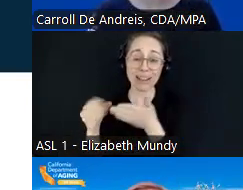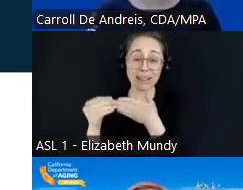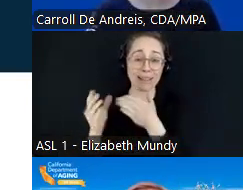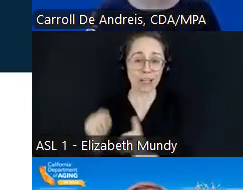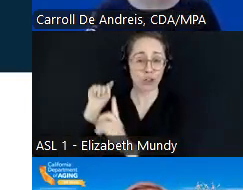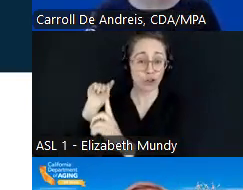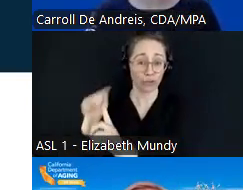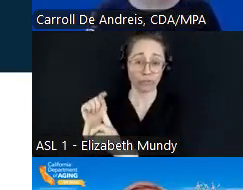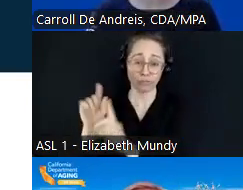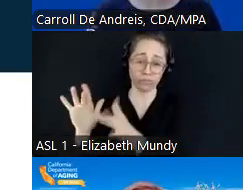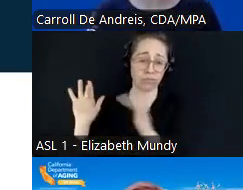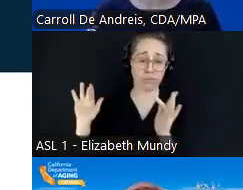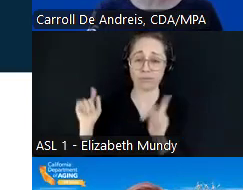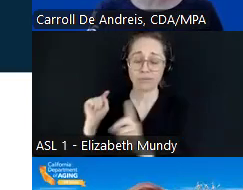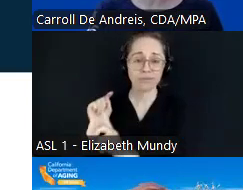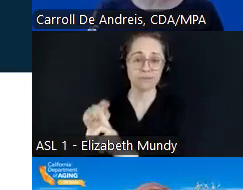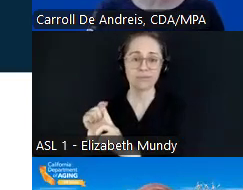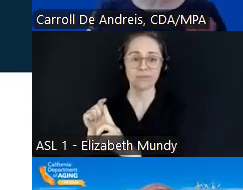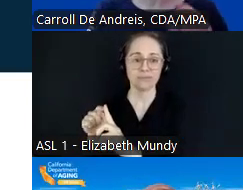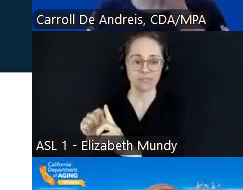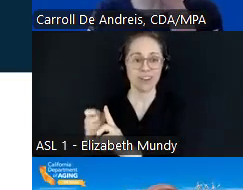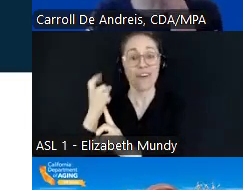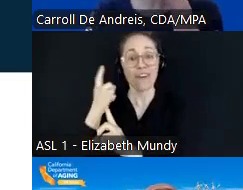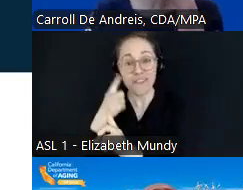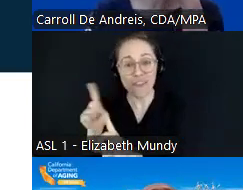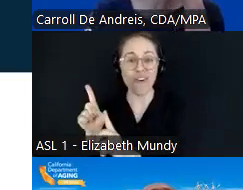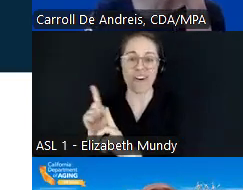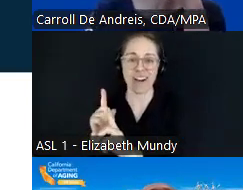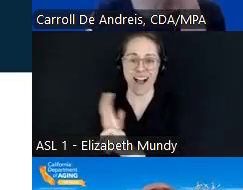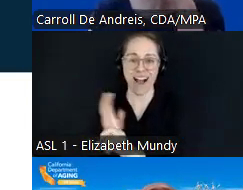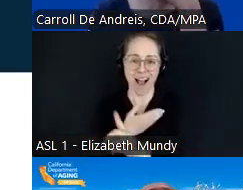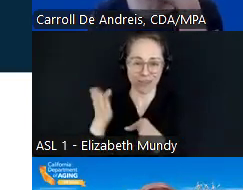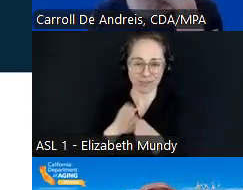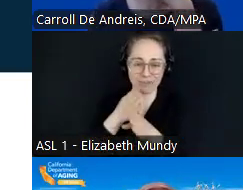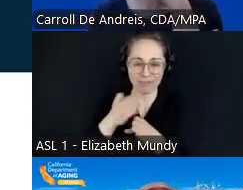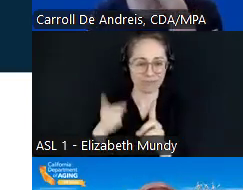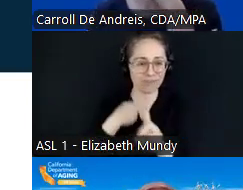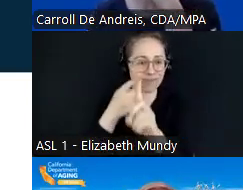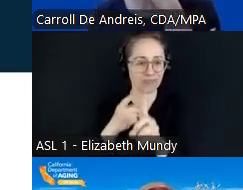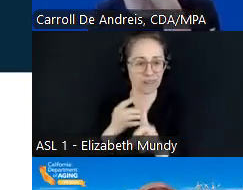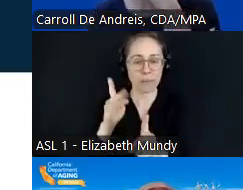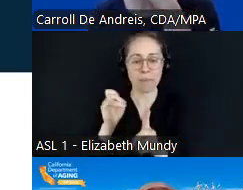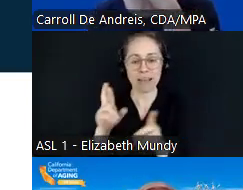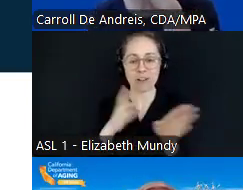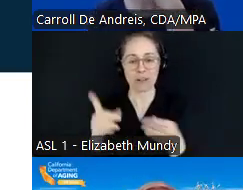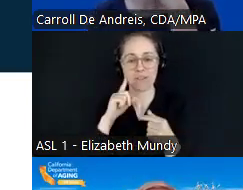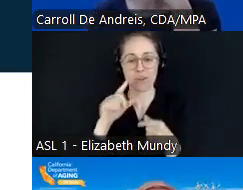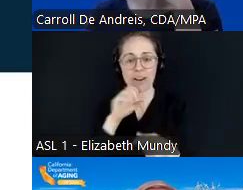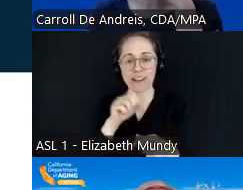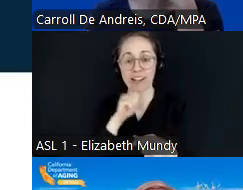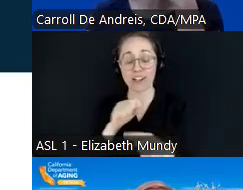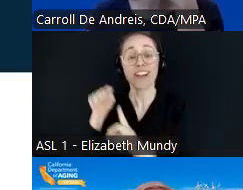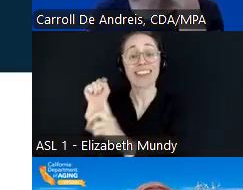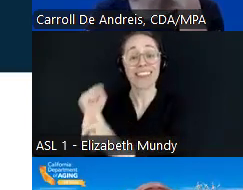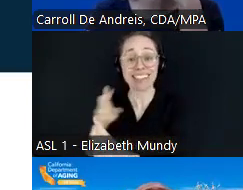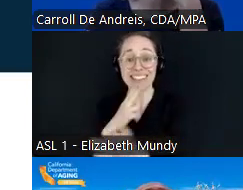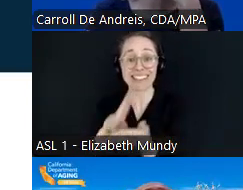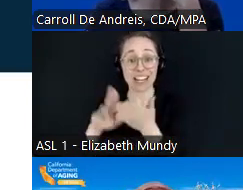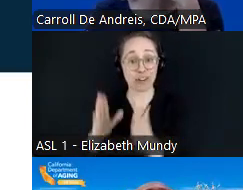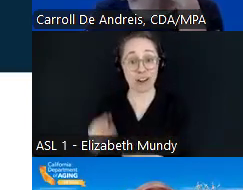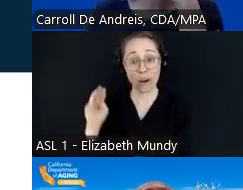in the world of the Master Plan for Aging. Governor Newsom recently appointed Secretary Moss to lead